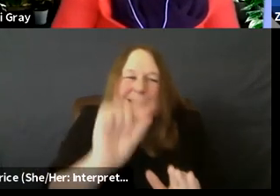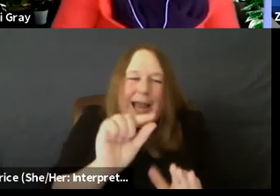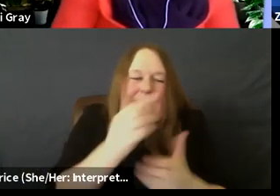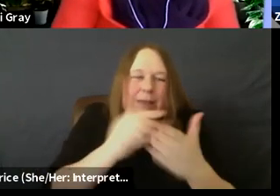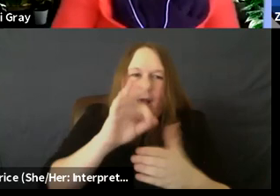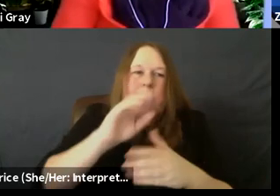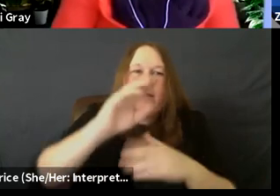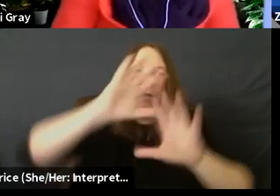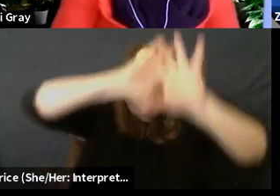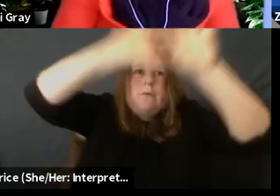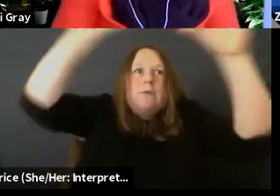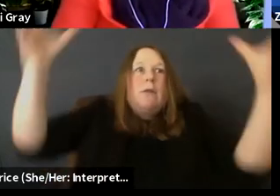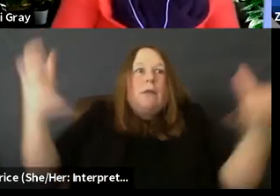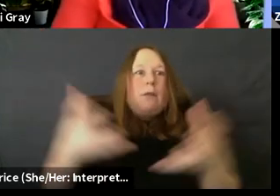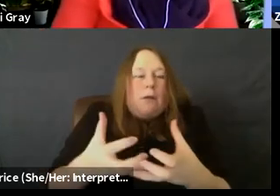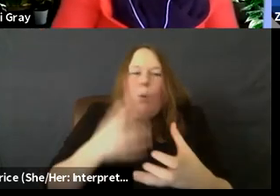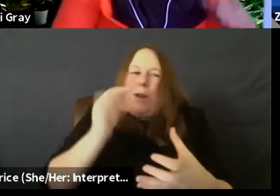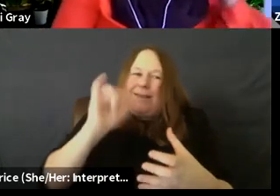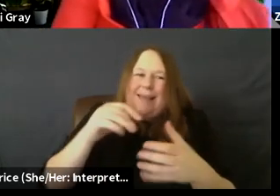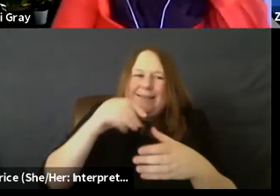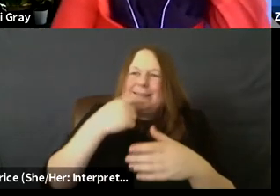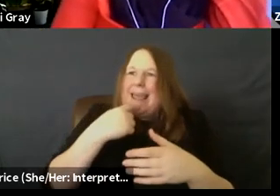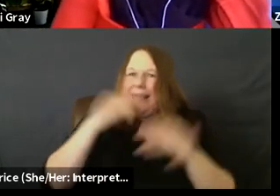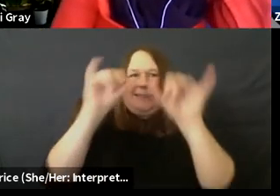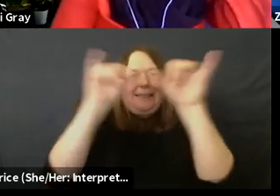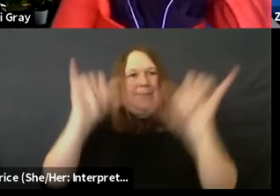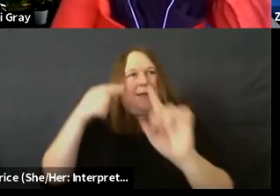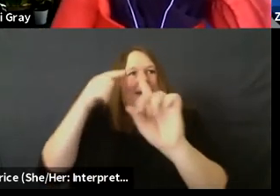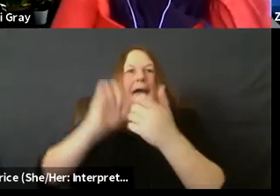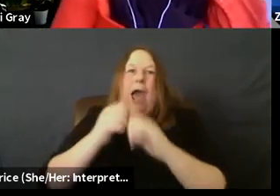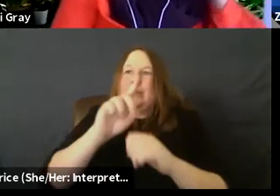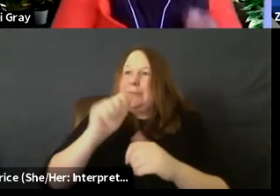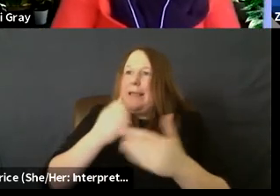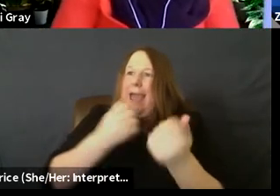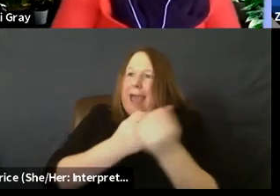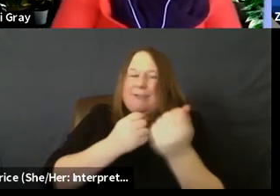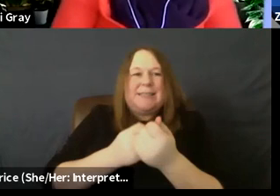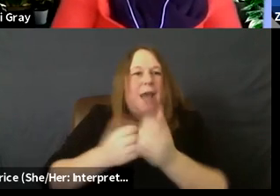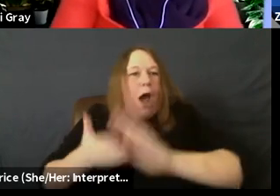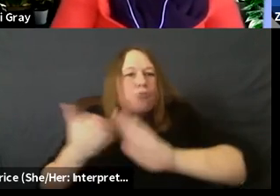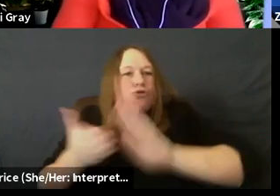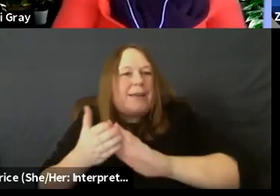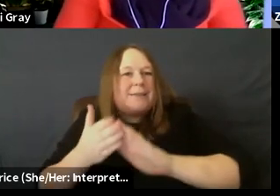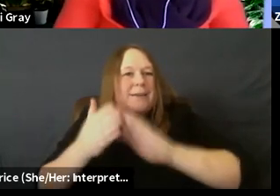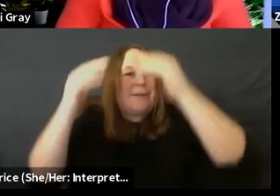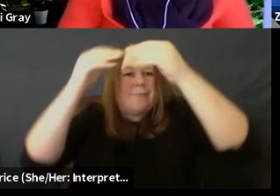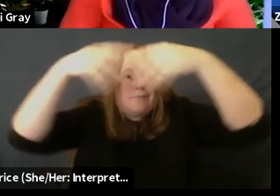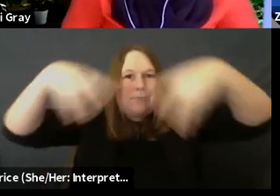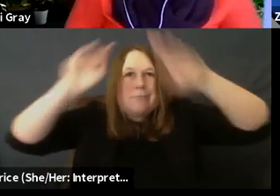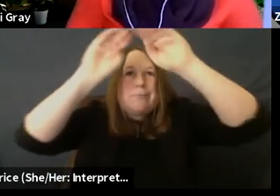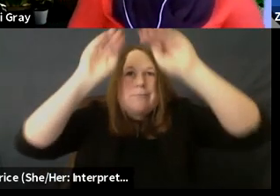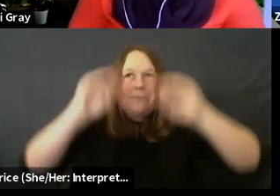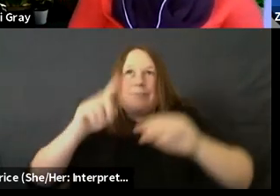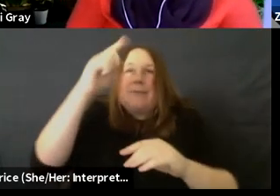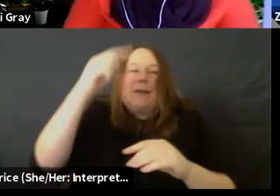universe. What does that say systematically about how disability advocacy operates, about the hierarchies of disability that say